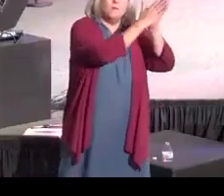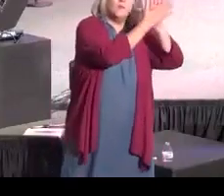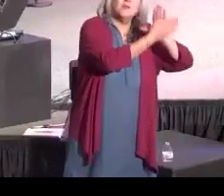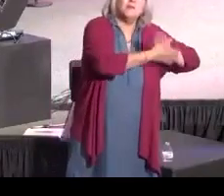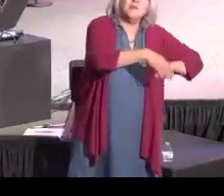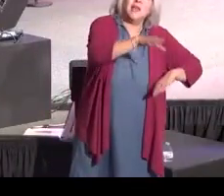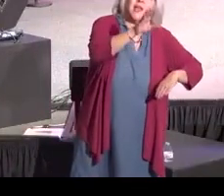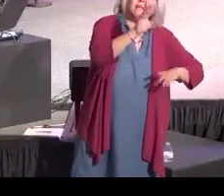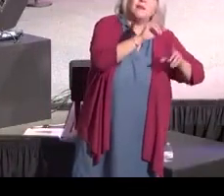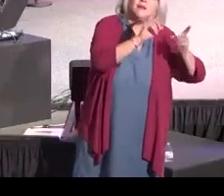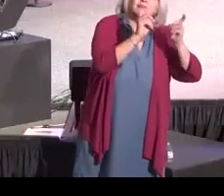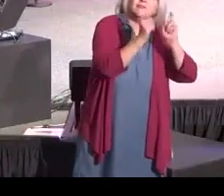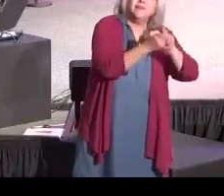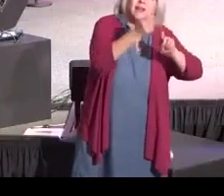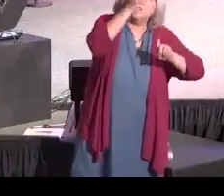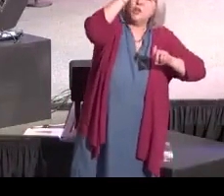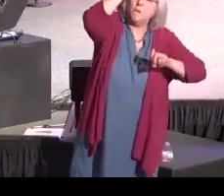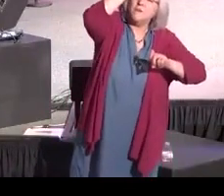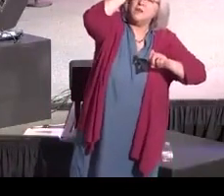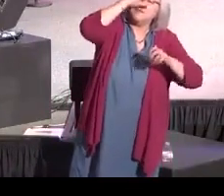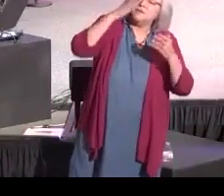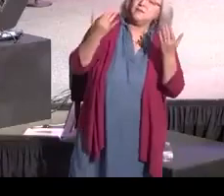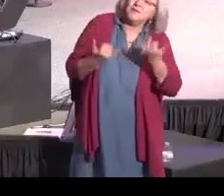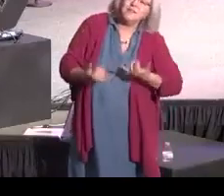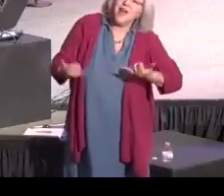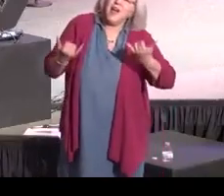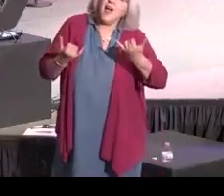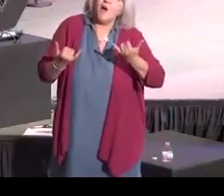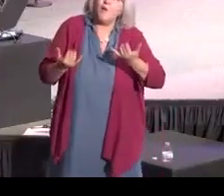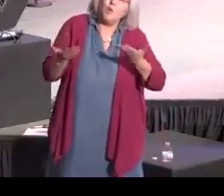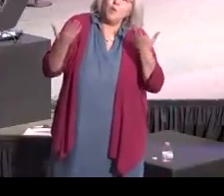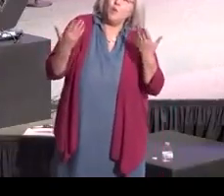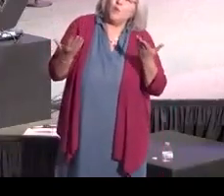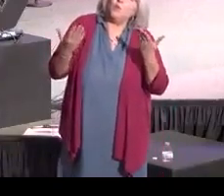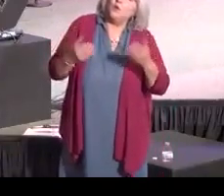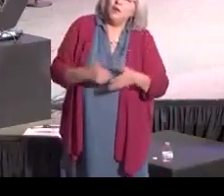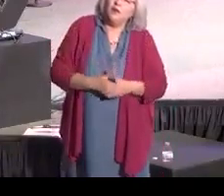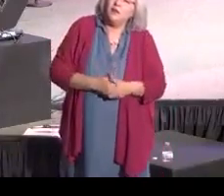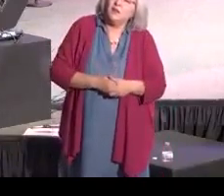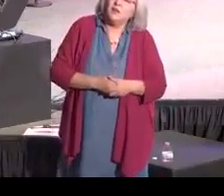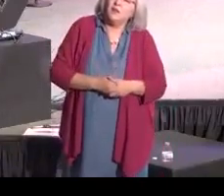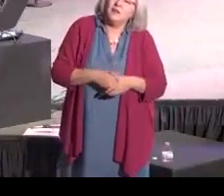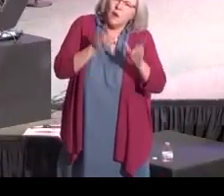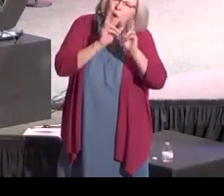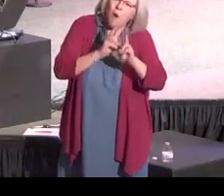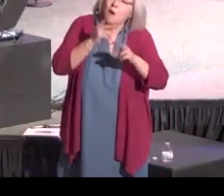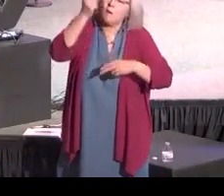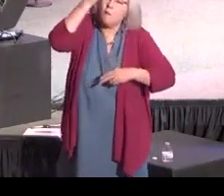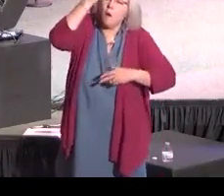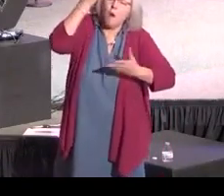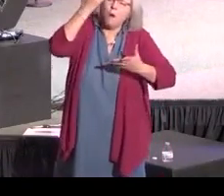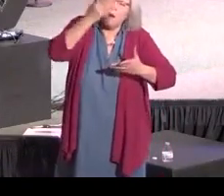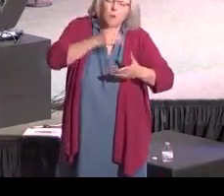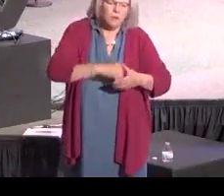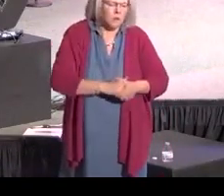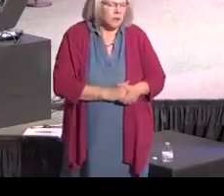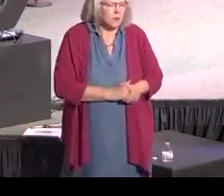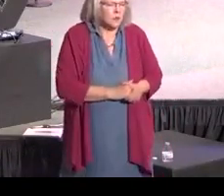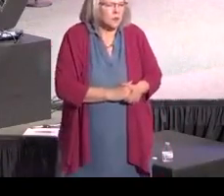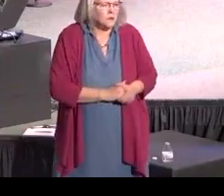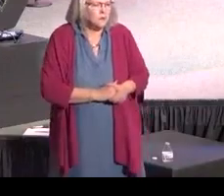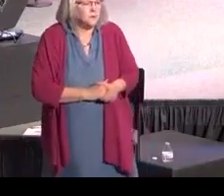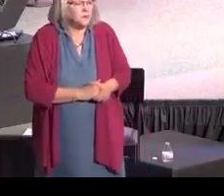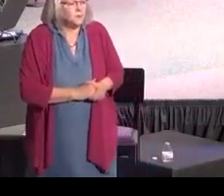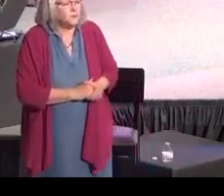going to die. There are some people that thought you were going to quit. There are some people that thought you were going to throw